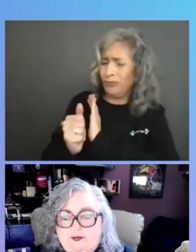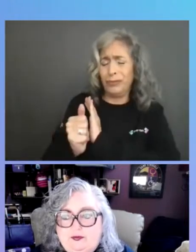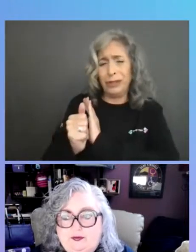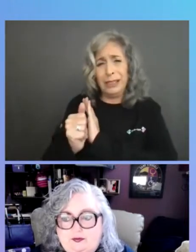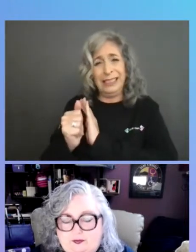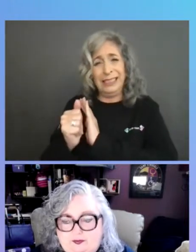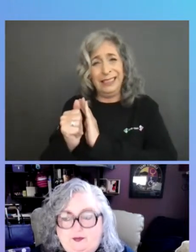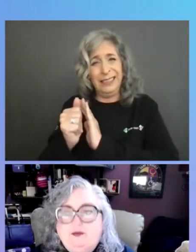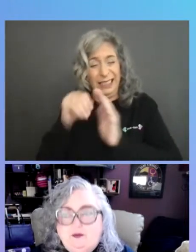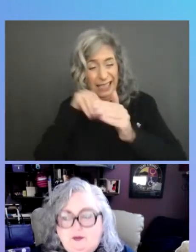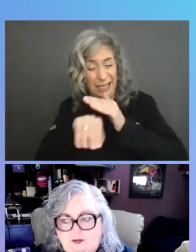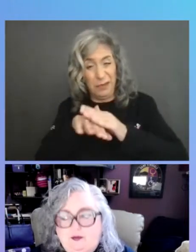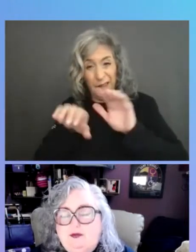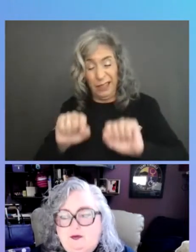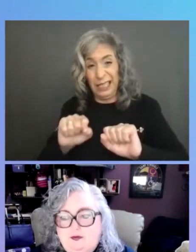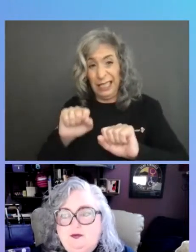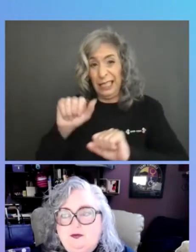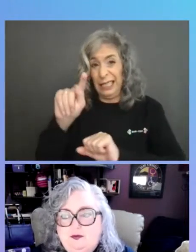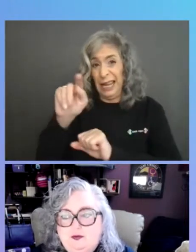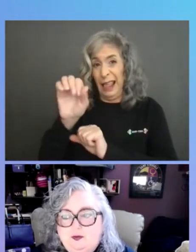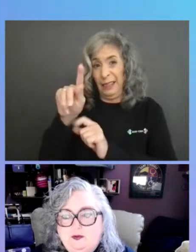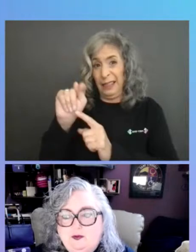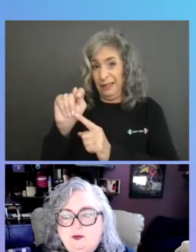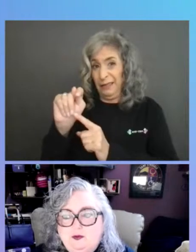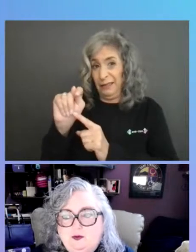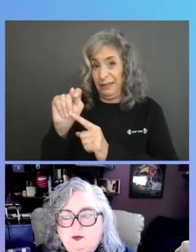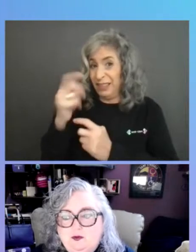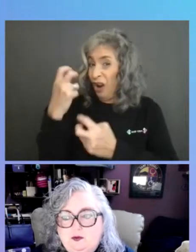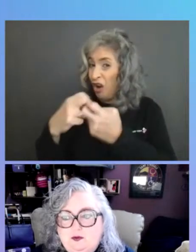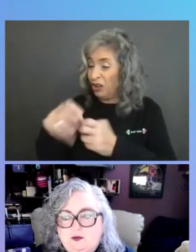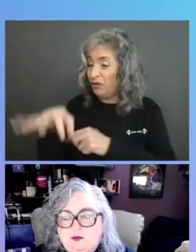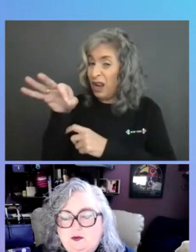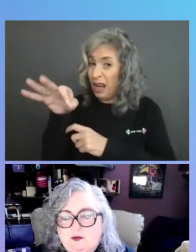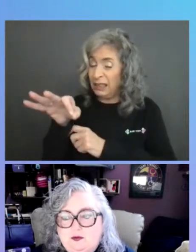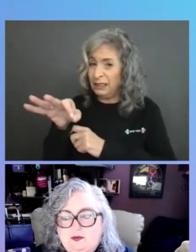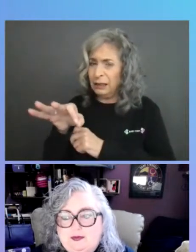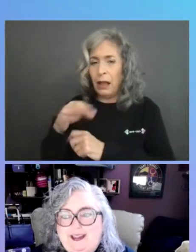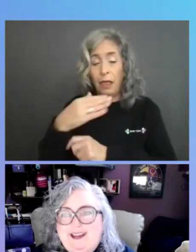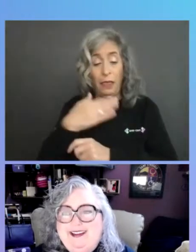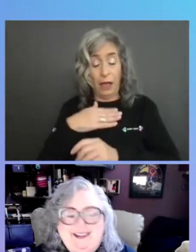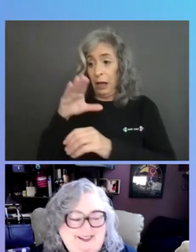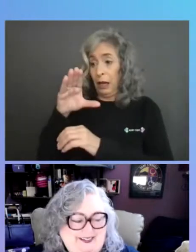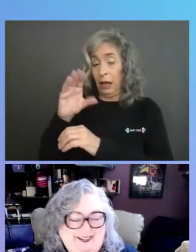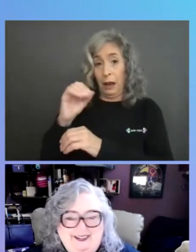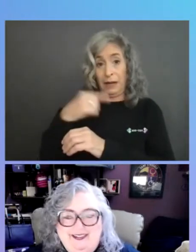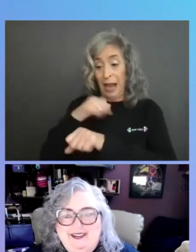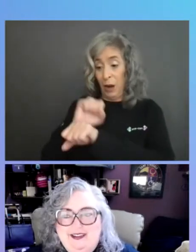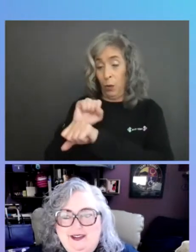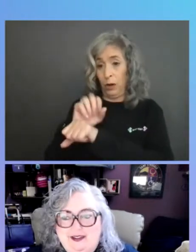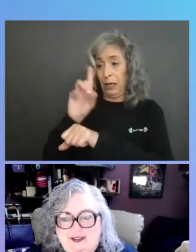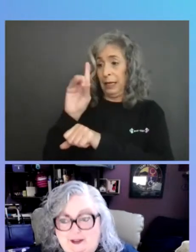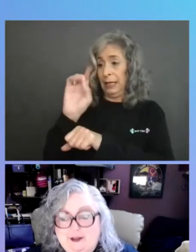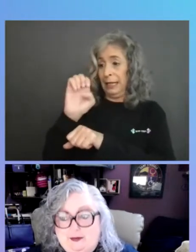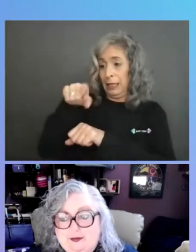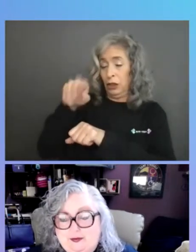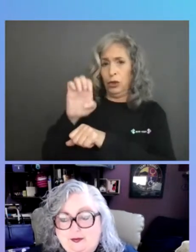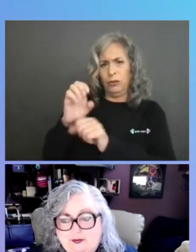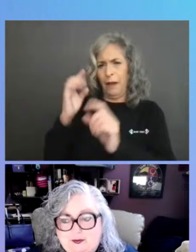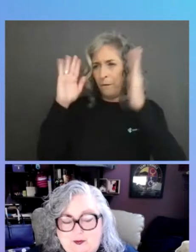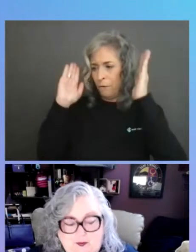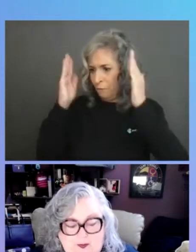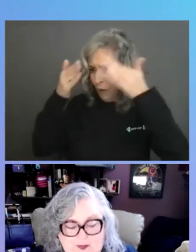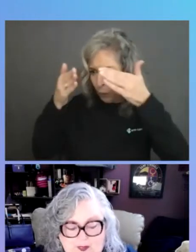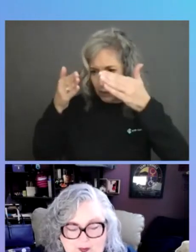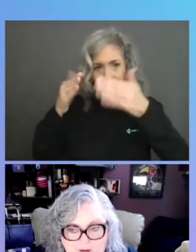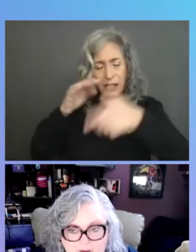talent. And it's, the company that I work for, DQ, is all about accessibility. We are